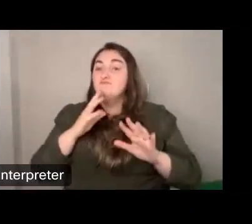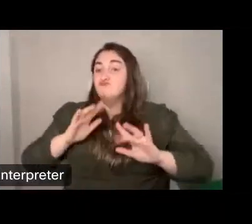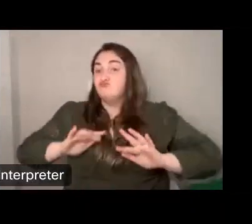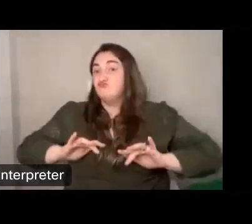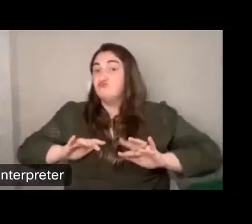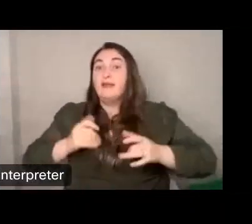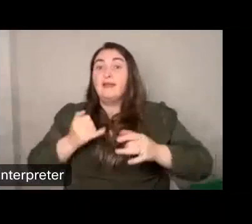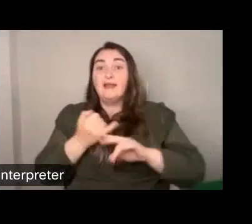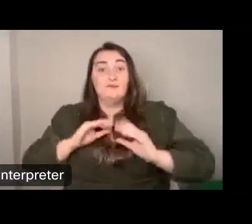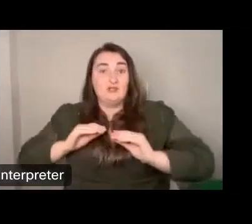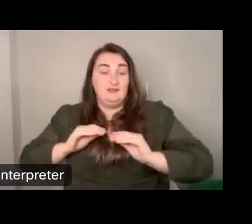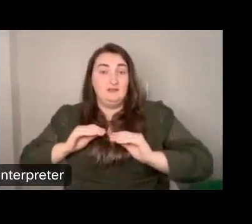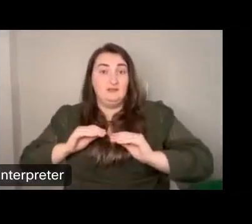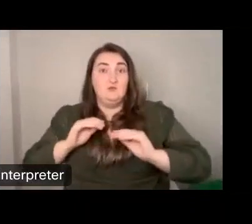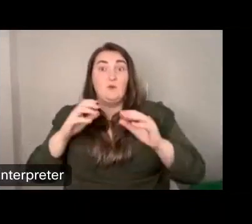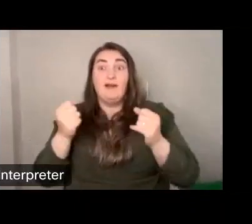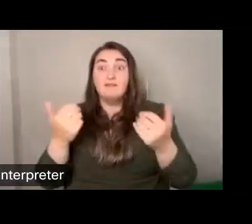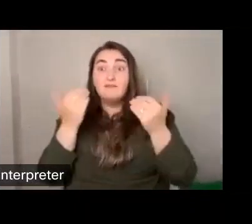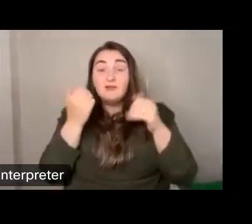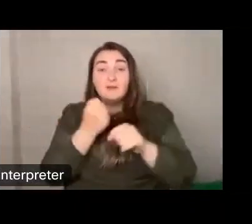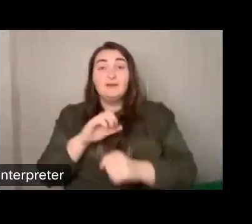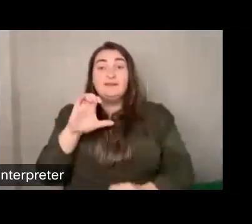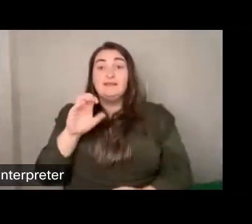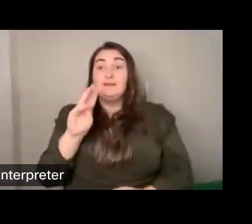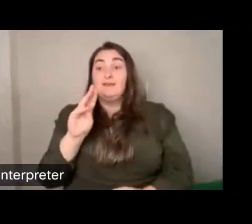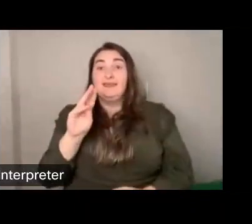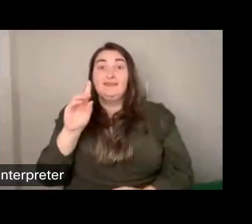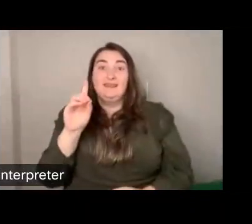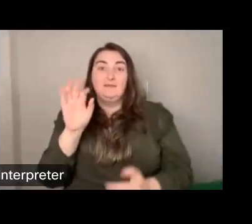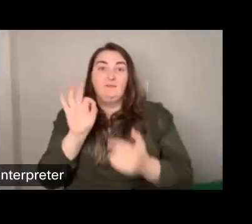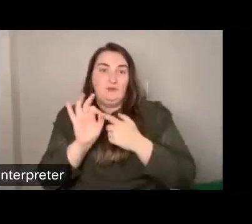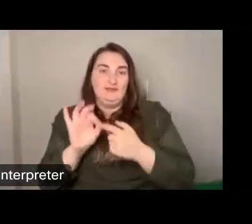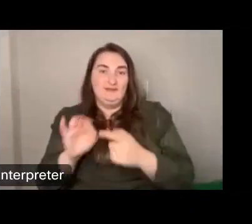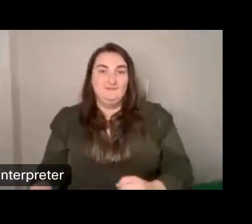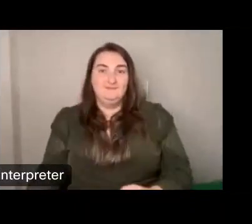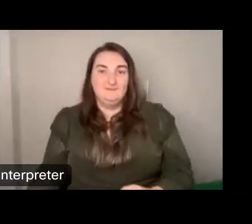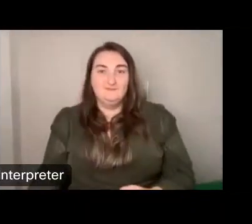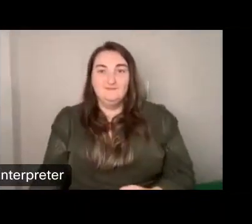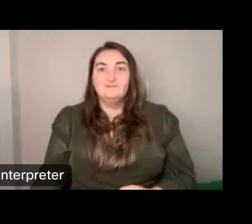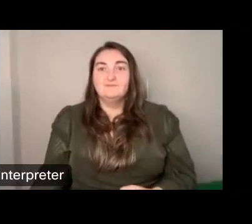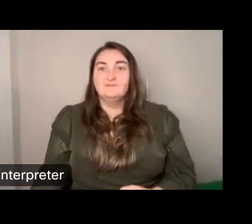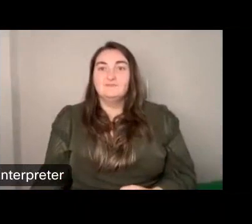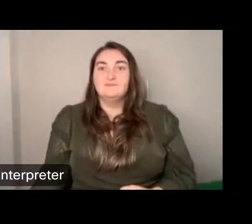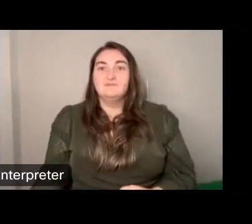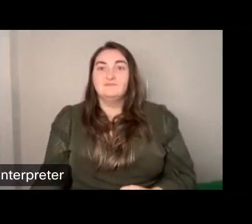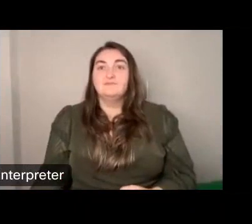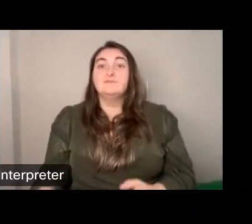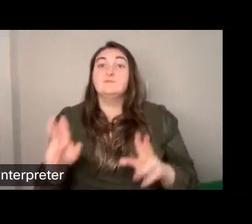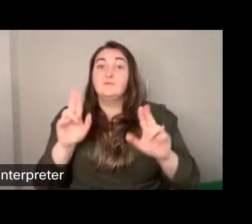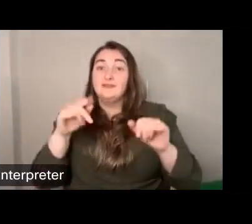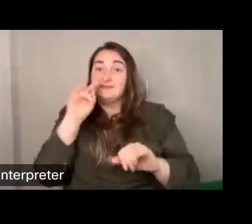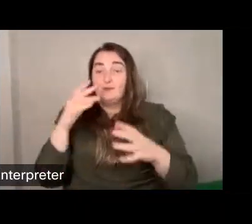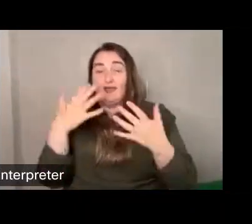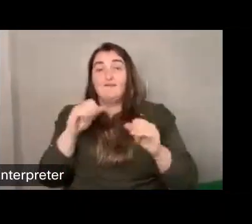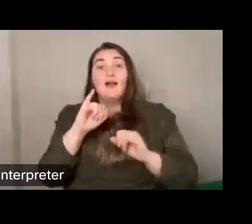that information about CPD points. As you can see, we have an ISL